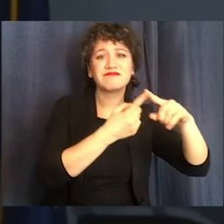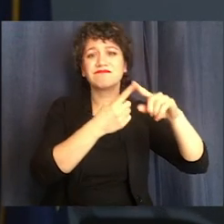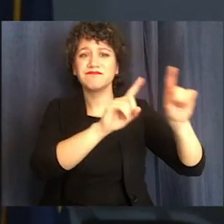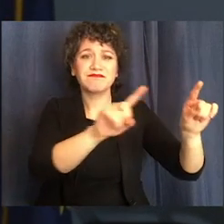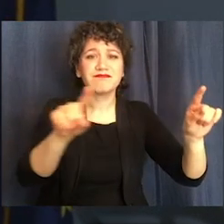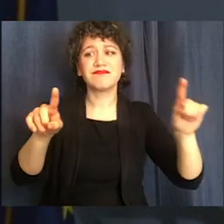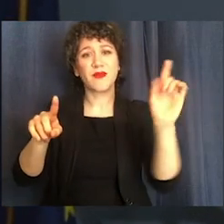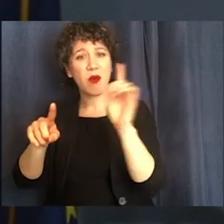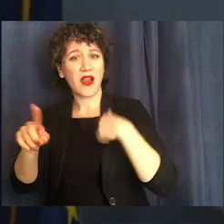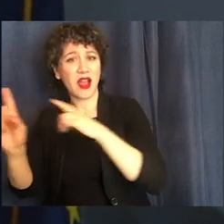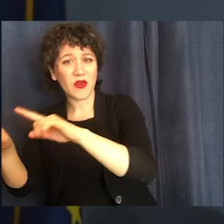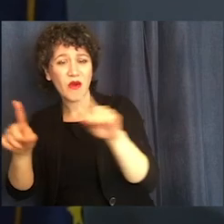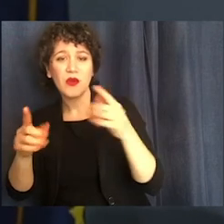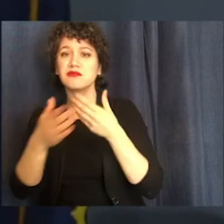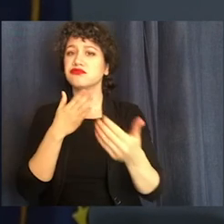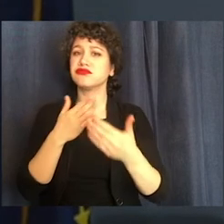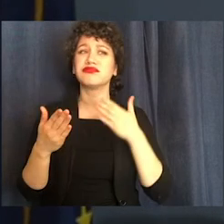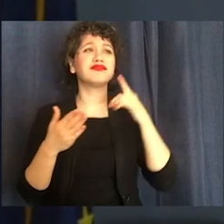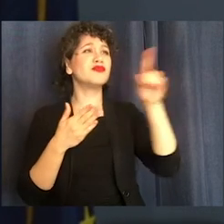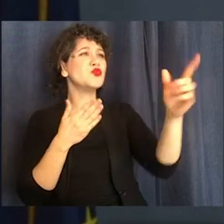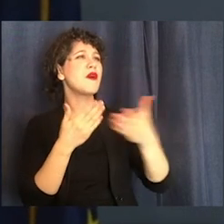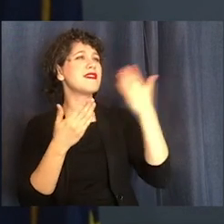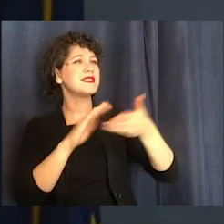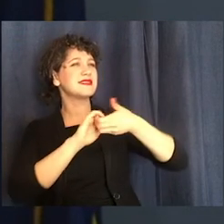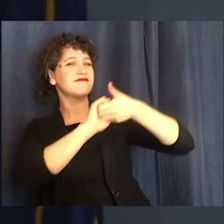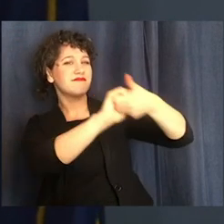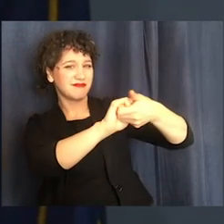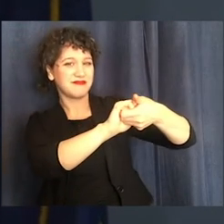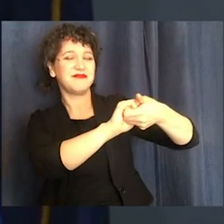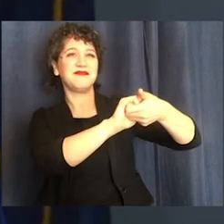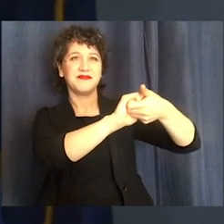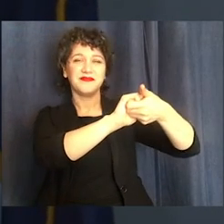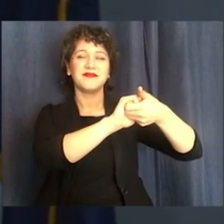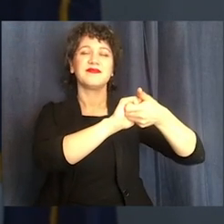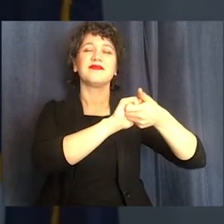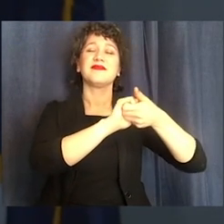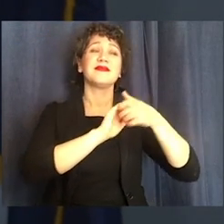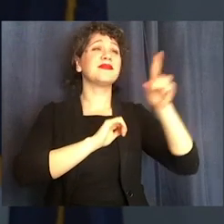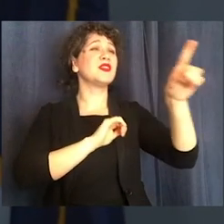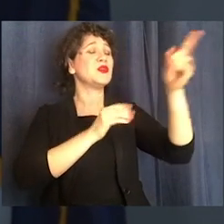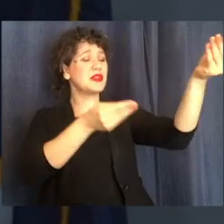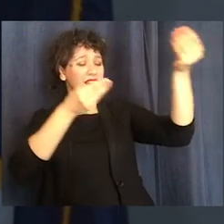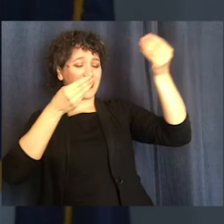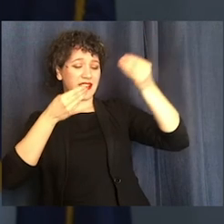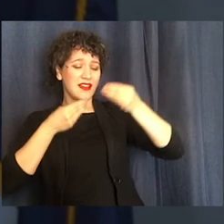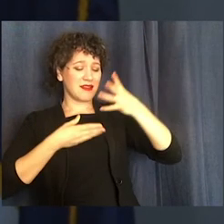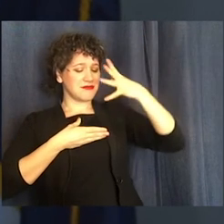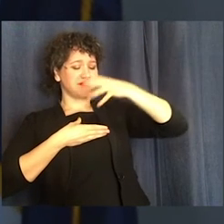me the best gift that I've ever known. You give me